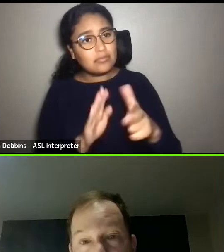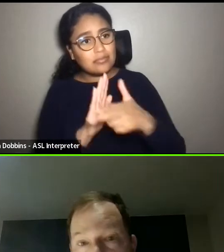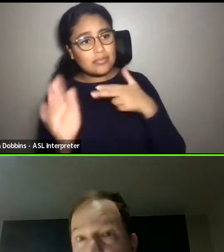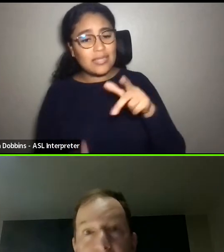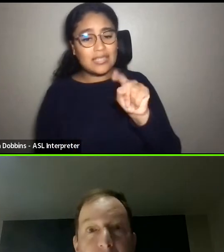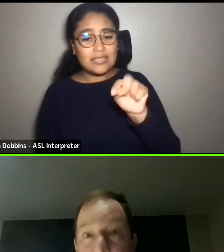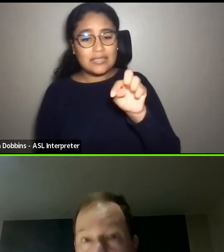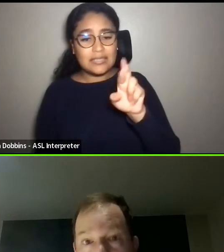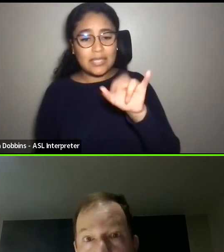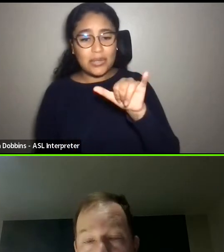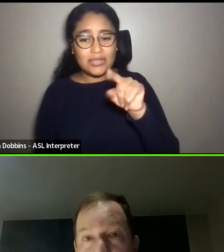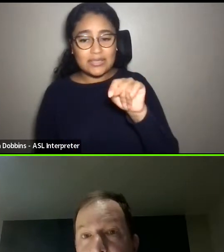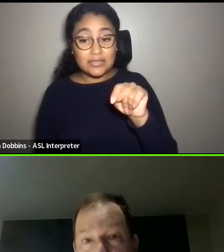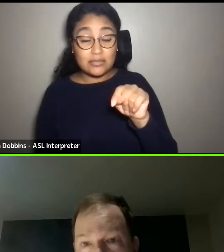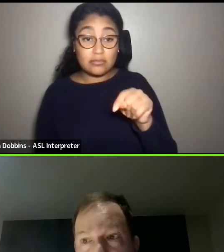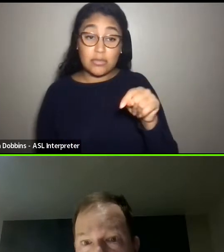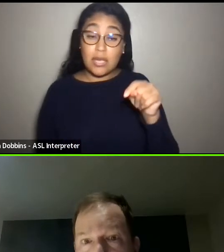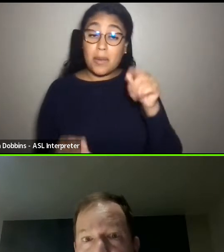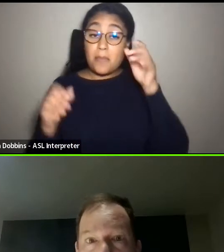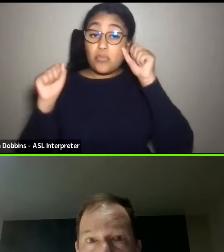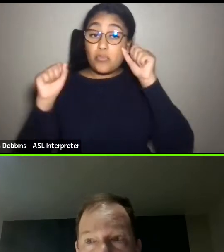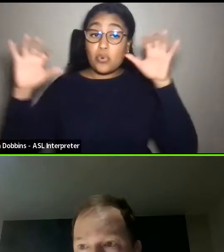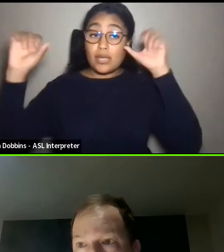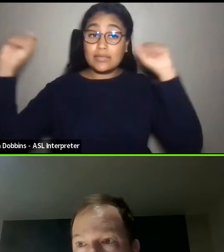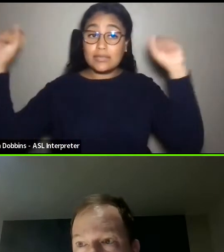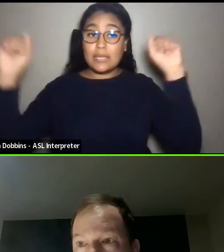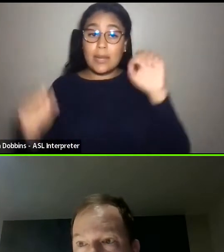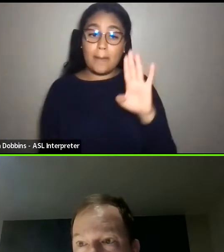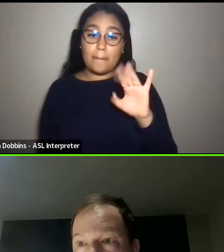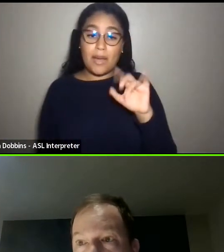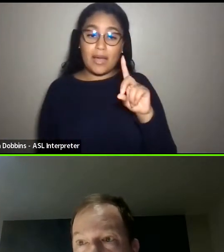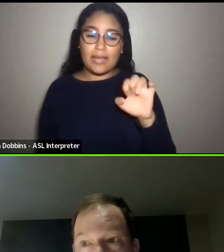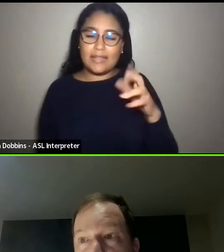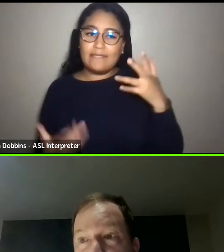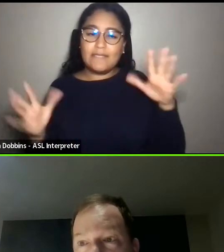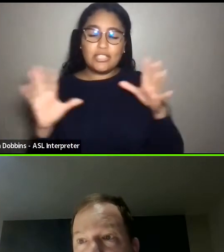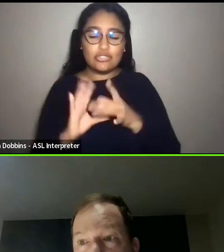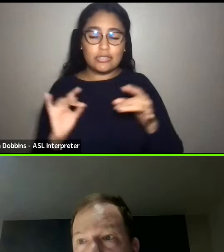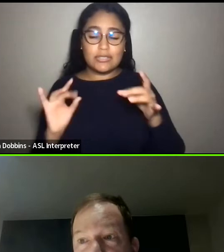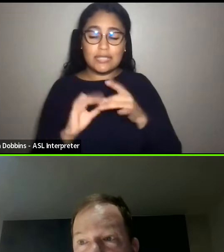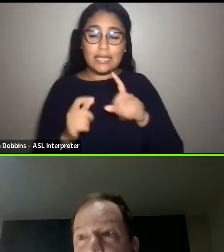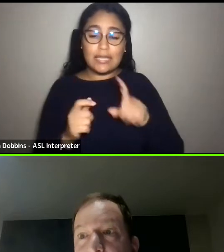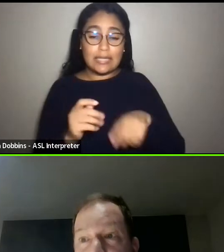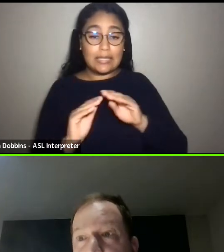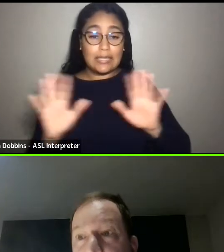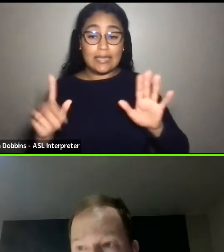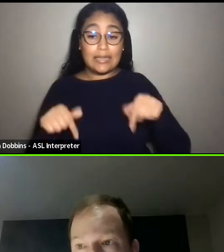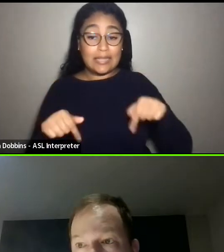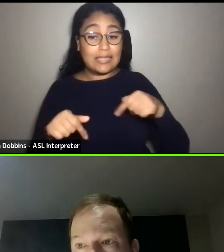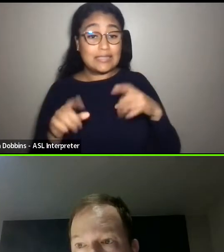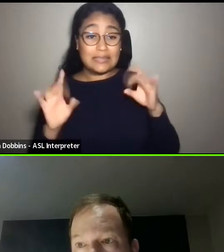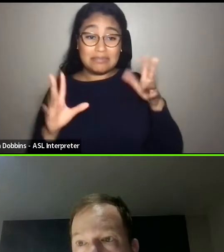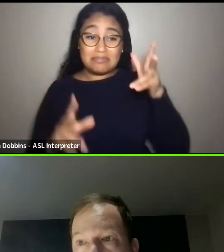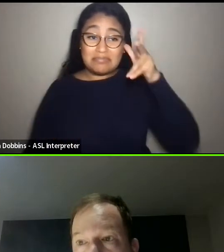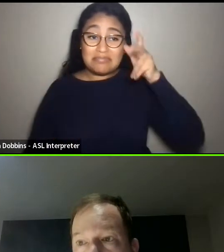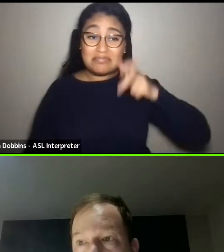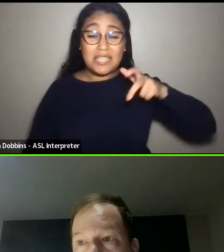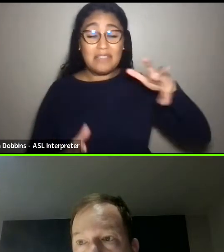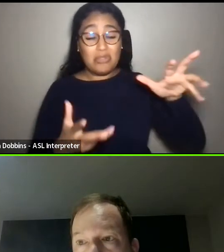I think, said it really well, very concisely, succinctly. He said, this was an act of sheer evil.